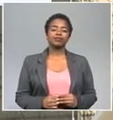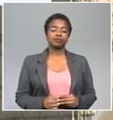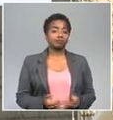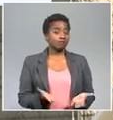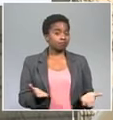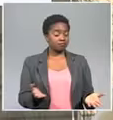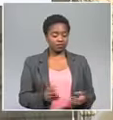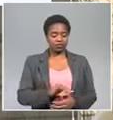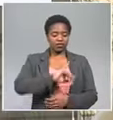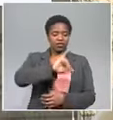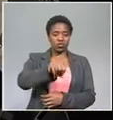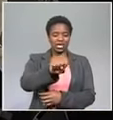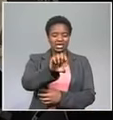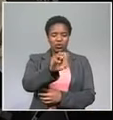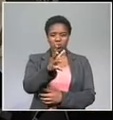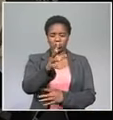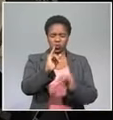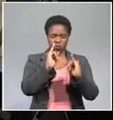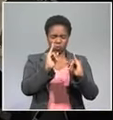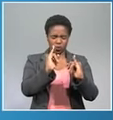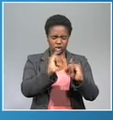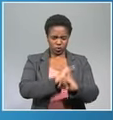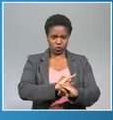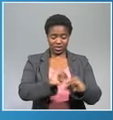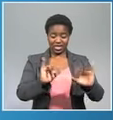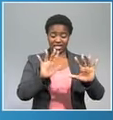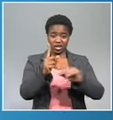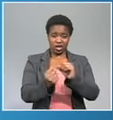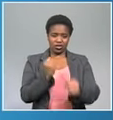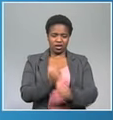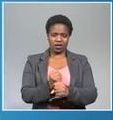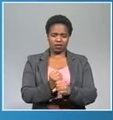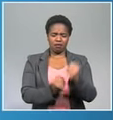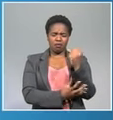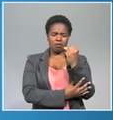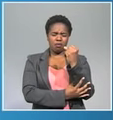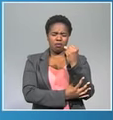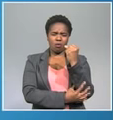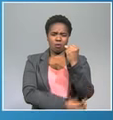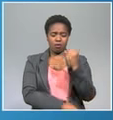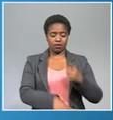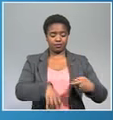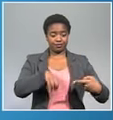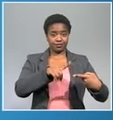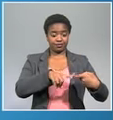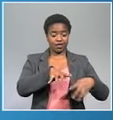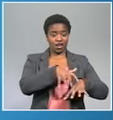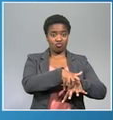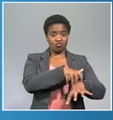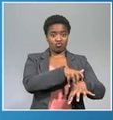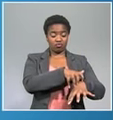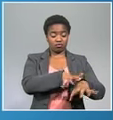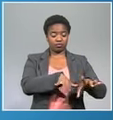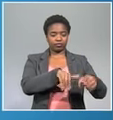It's some of the worst economic news in a decade. The poorest performer is the agriculture sector, which is